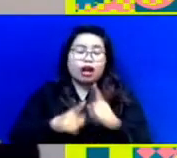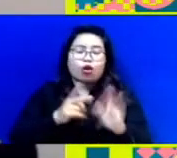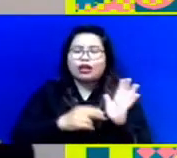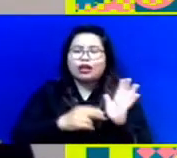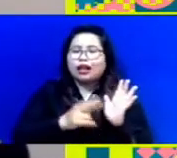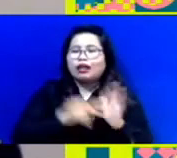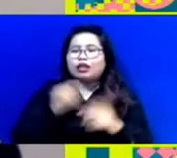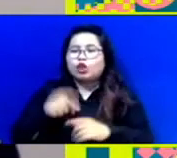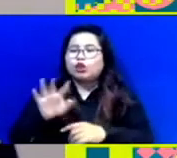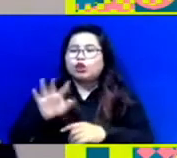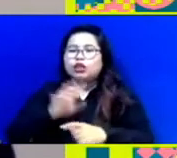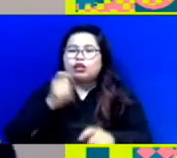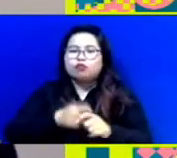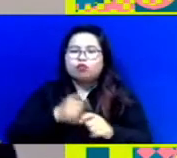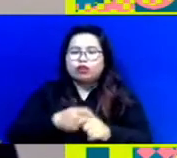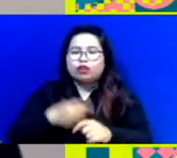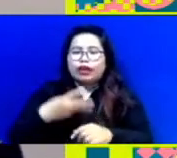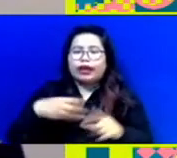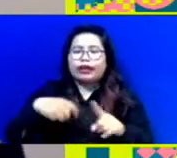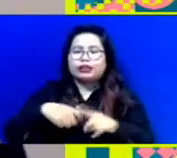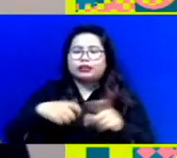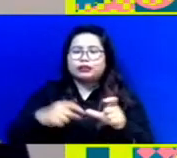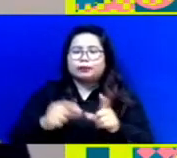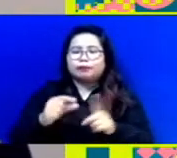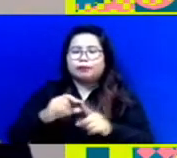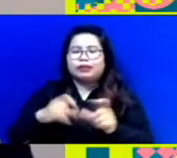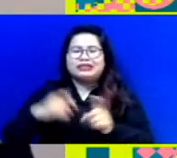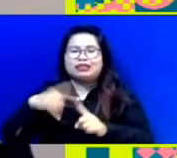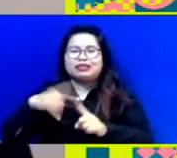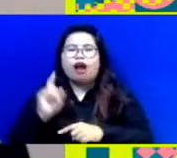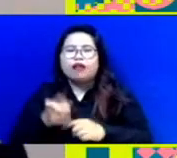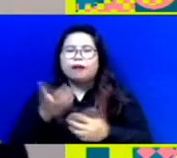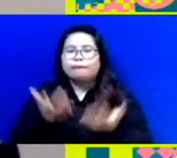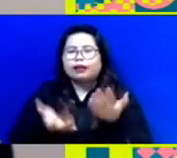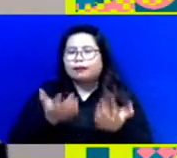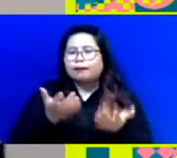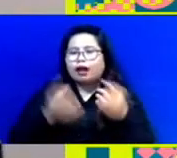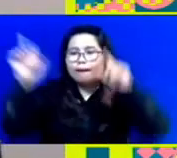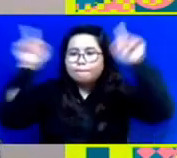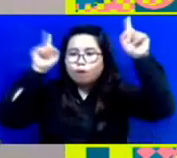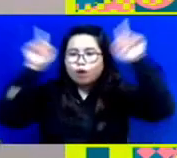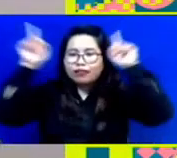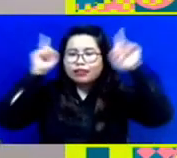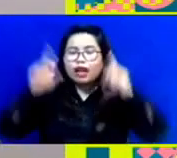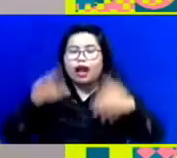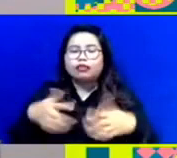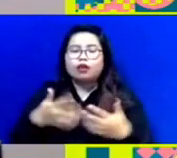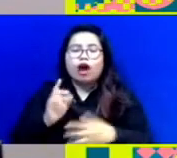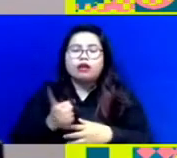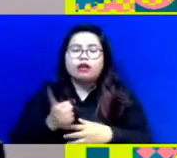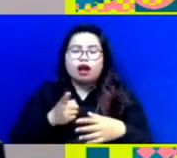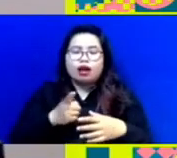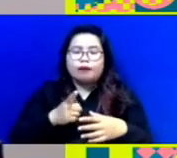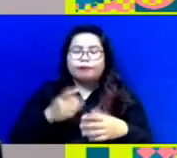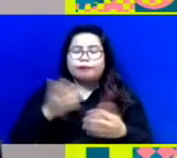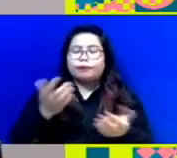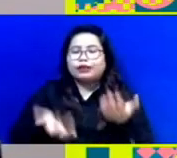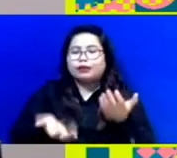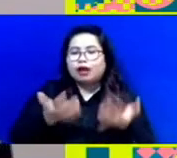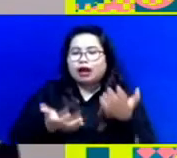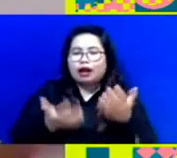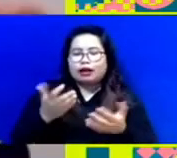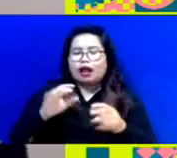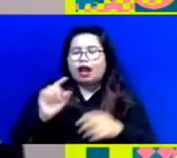technocratic considerations, political considerations, shallower considerations come in. Whereas when the shared intent of a